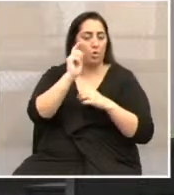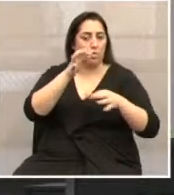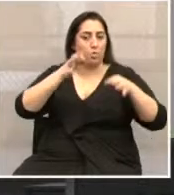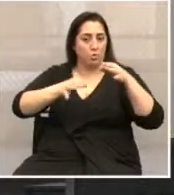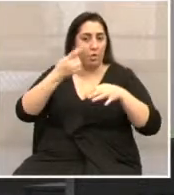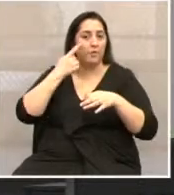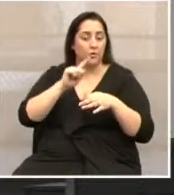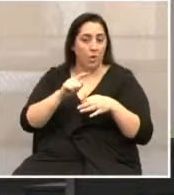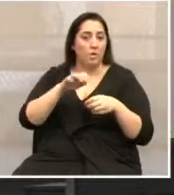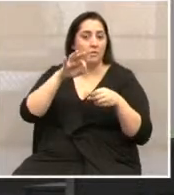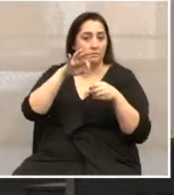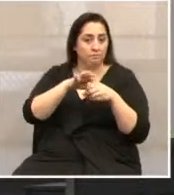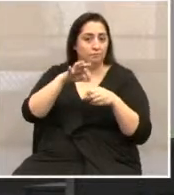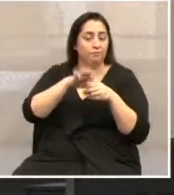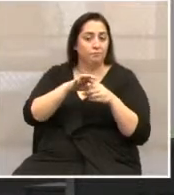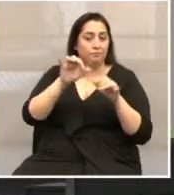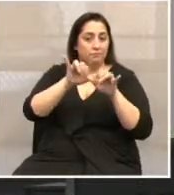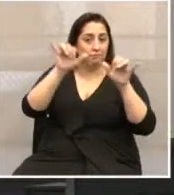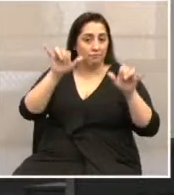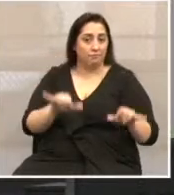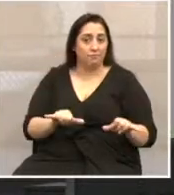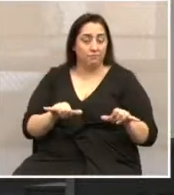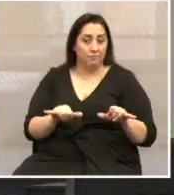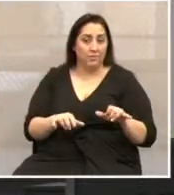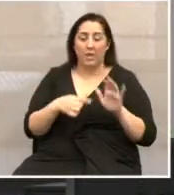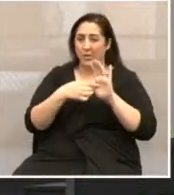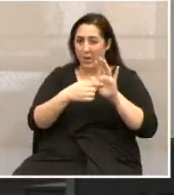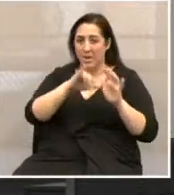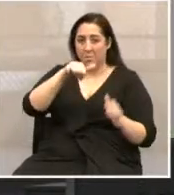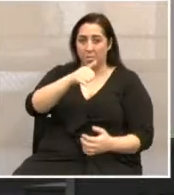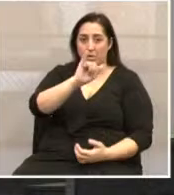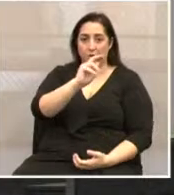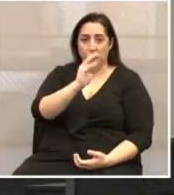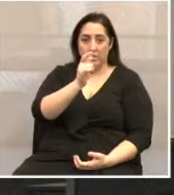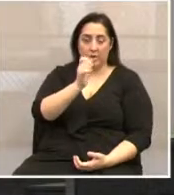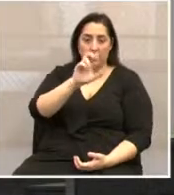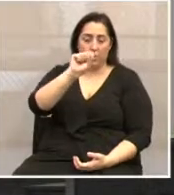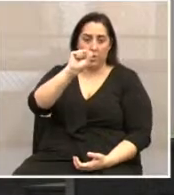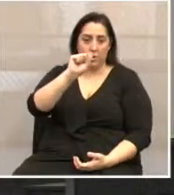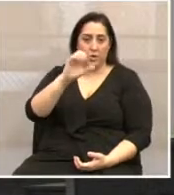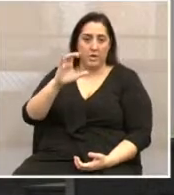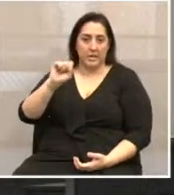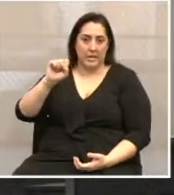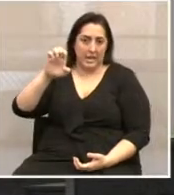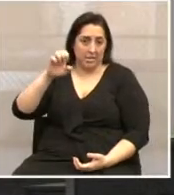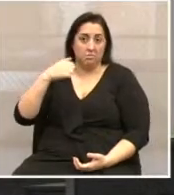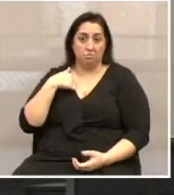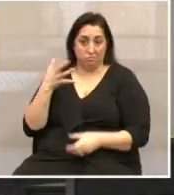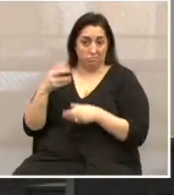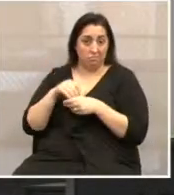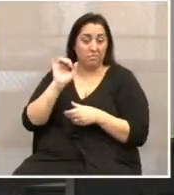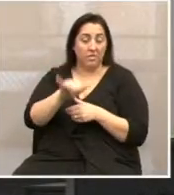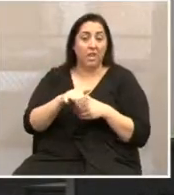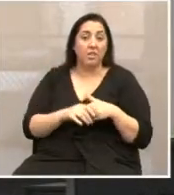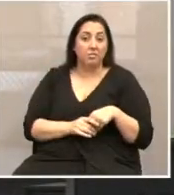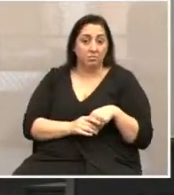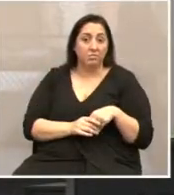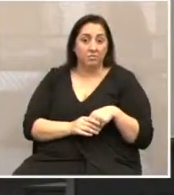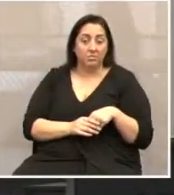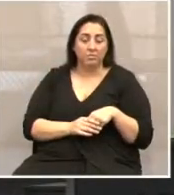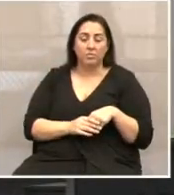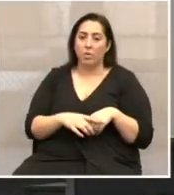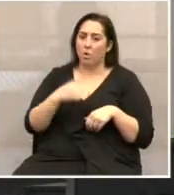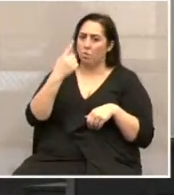all of them down. The Jingles case, for example, I was involved in the Jingles case and others. One of the